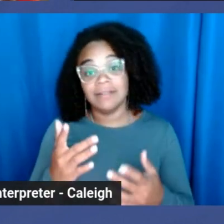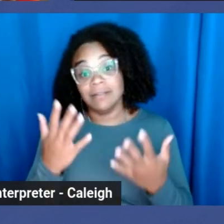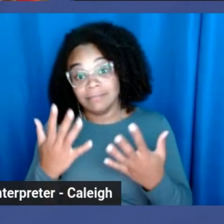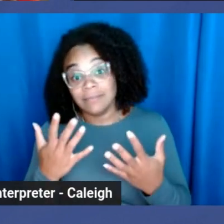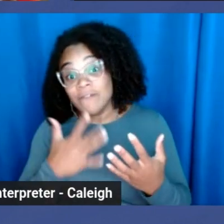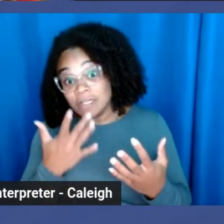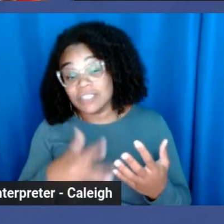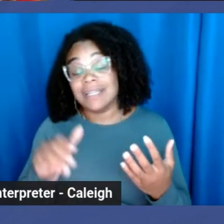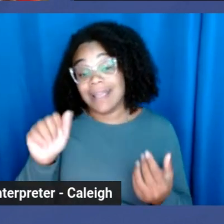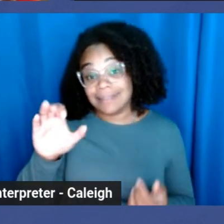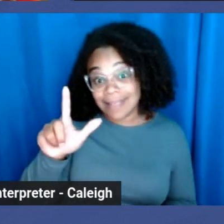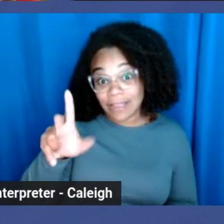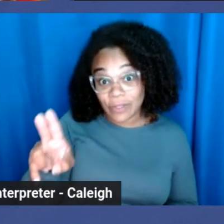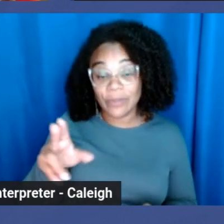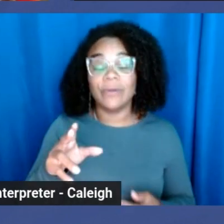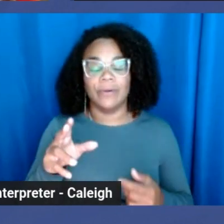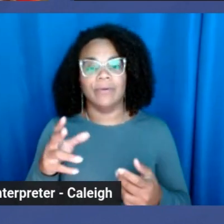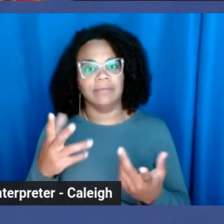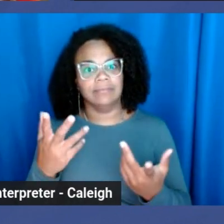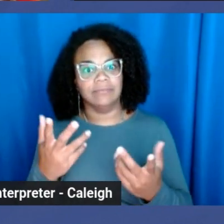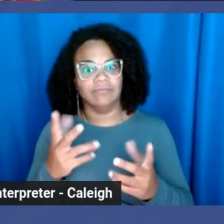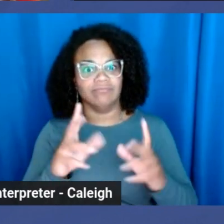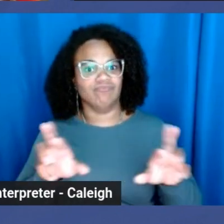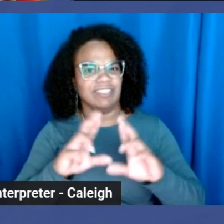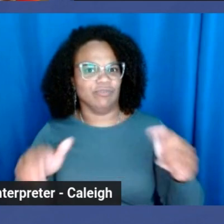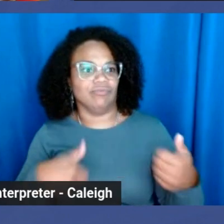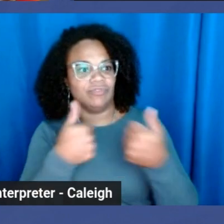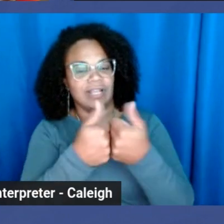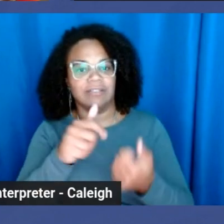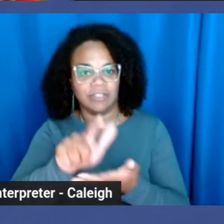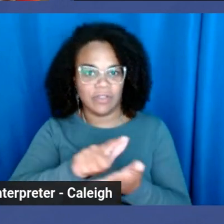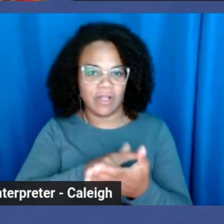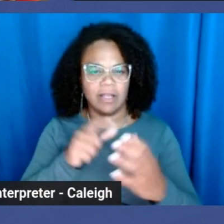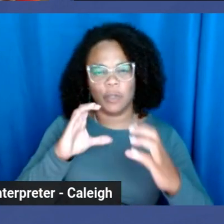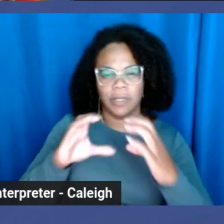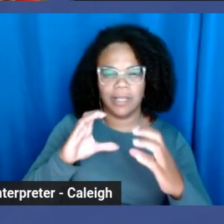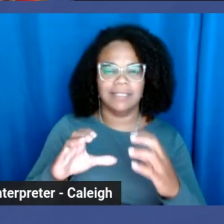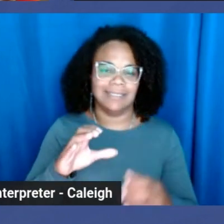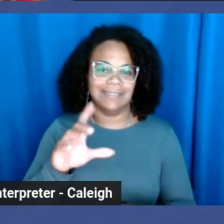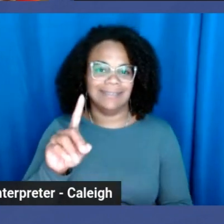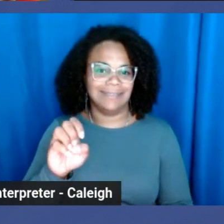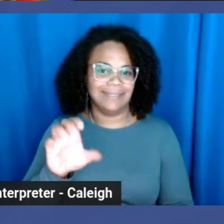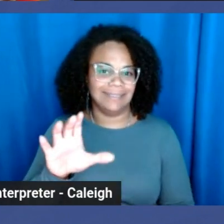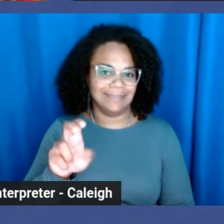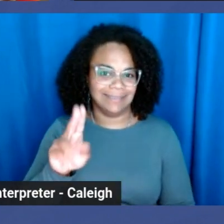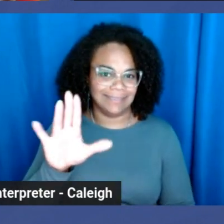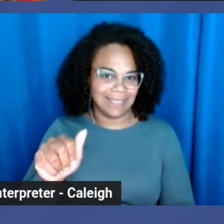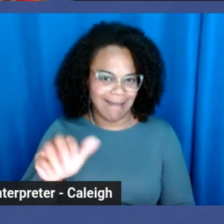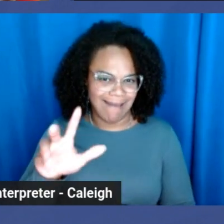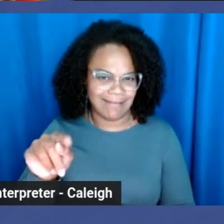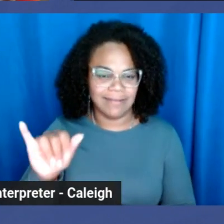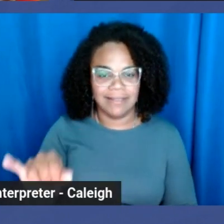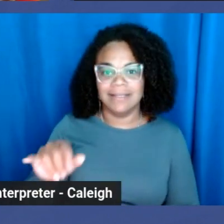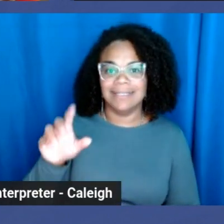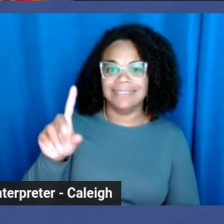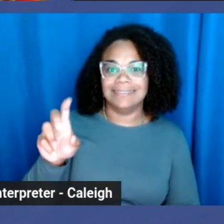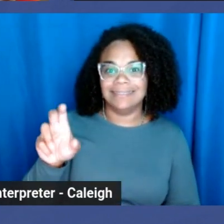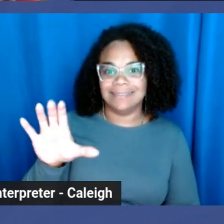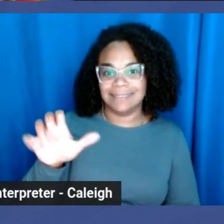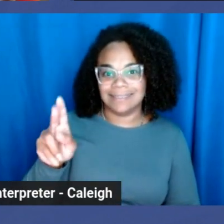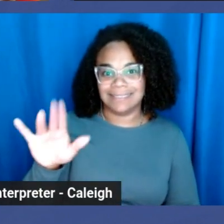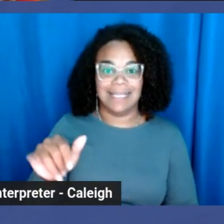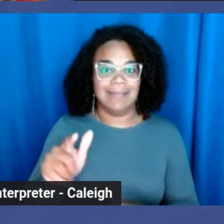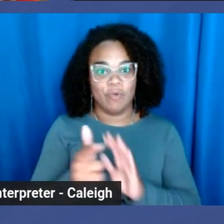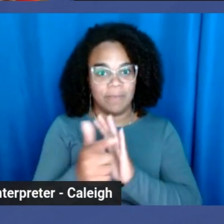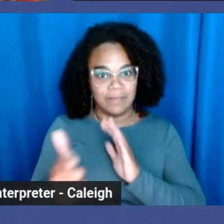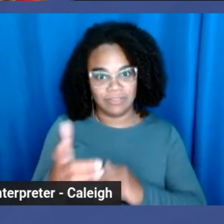others stepped up to challenge that law, the Communications Decency Act, the indecency prohibitions and won.